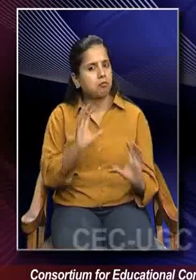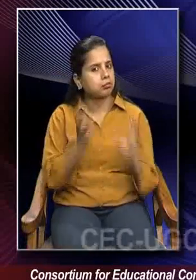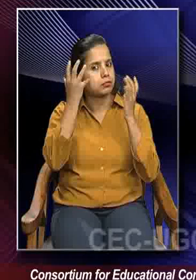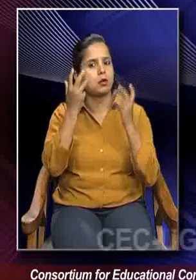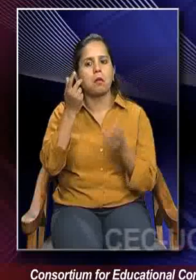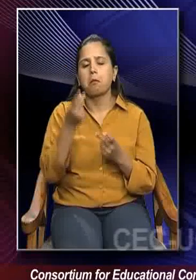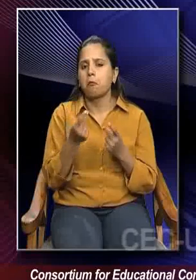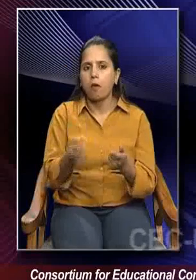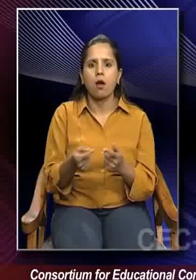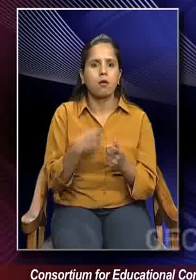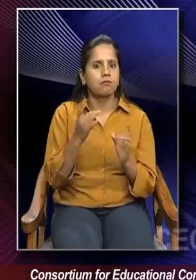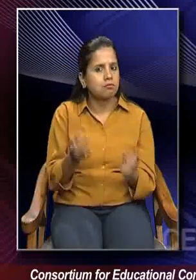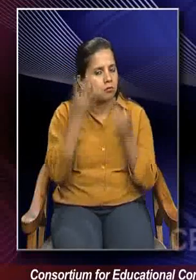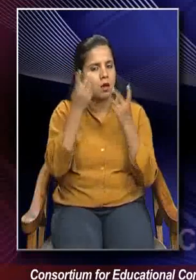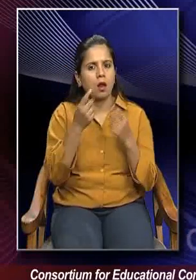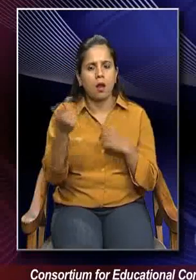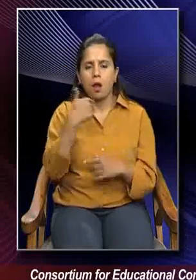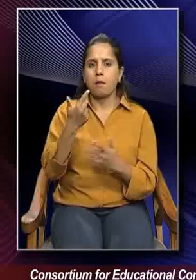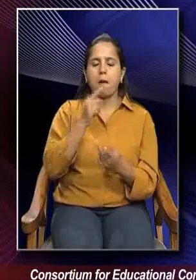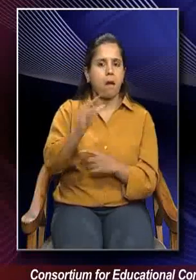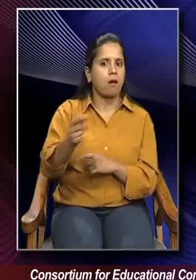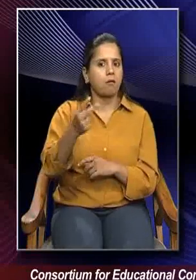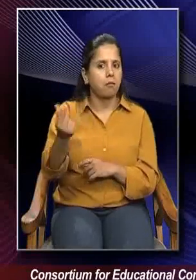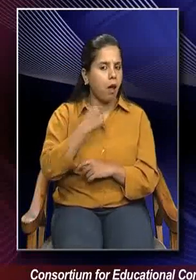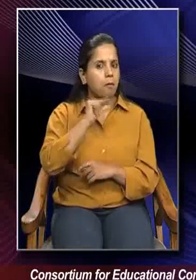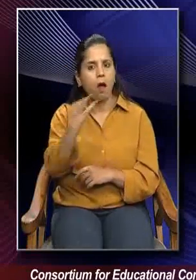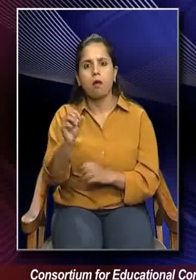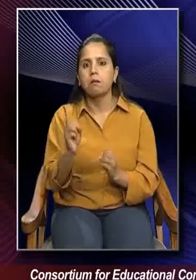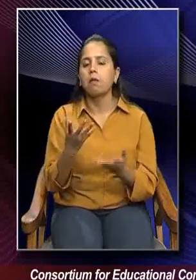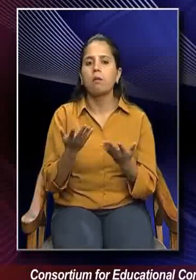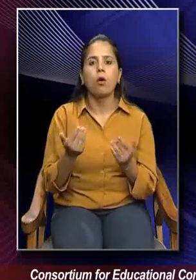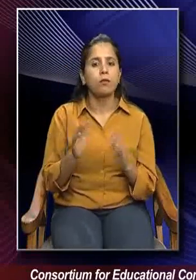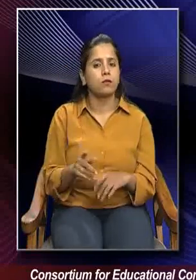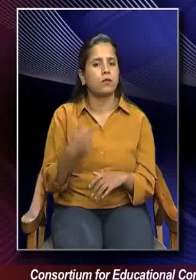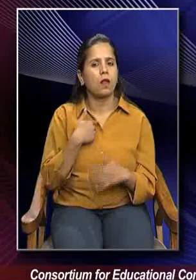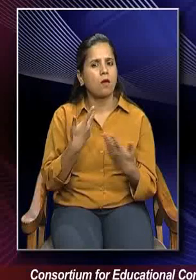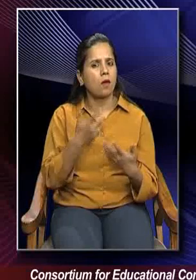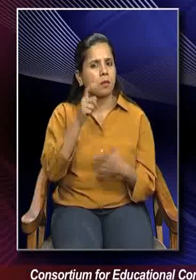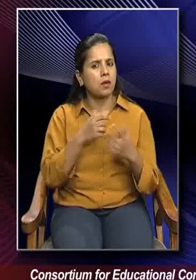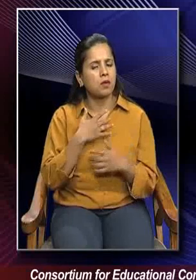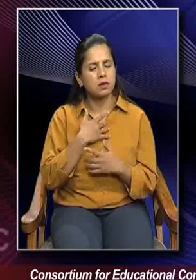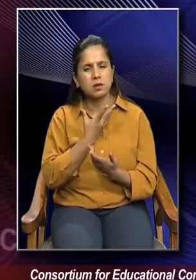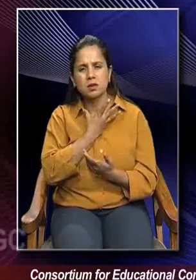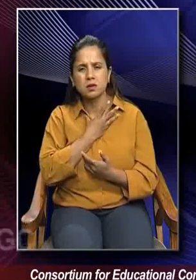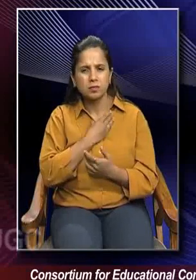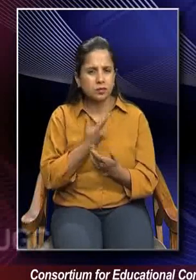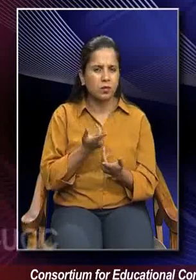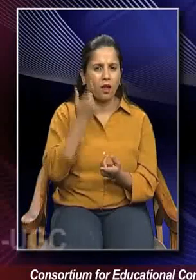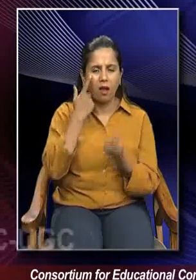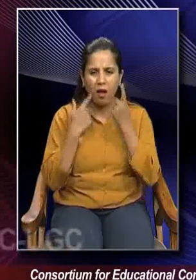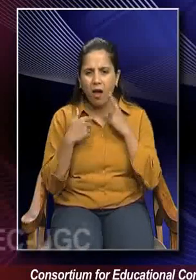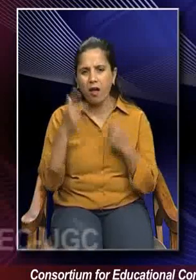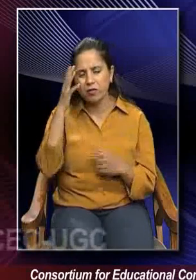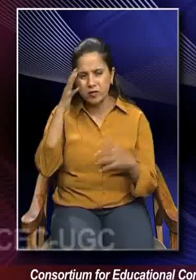more reactive to triggers. Feeling of overwhelmed frustration